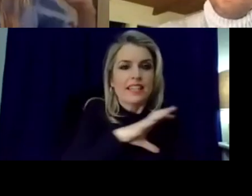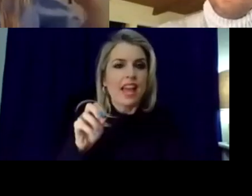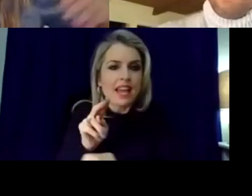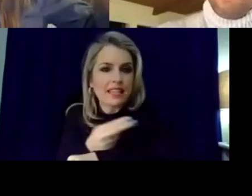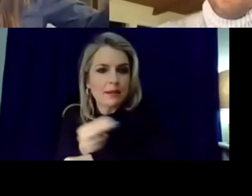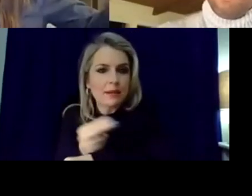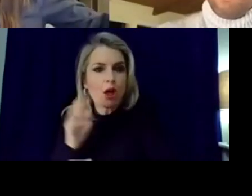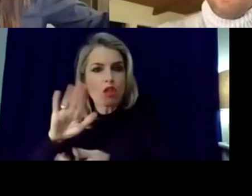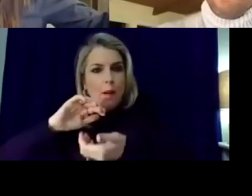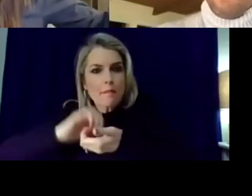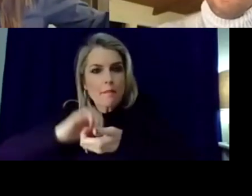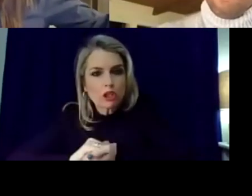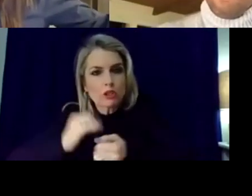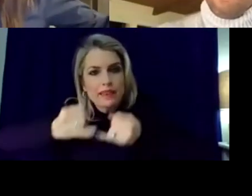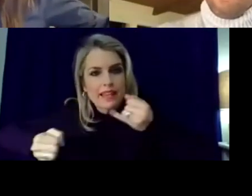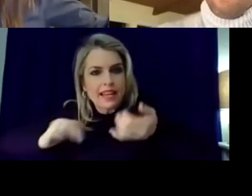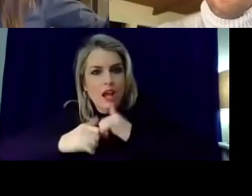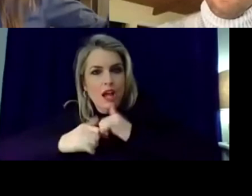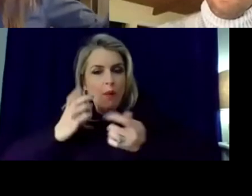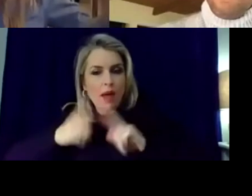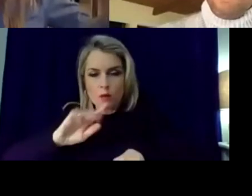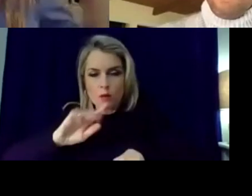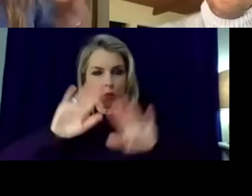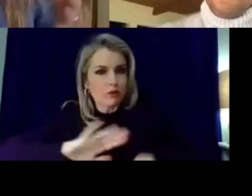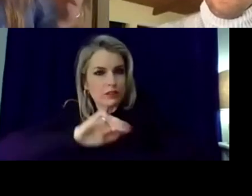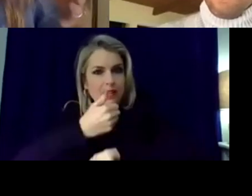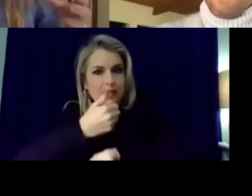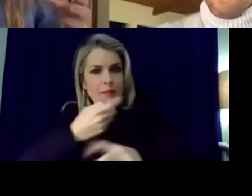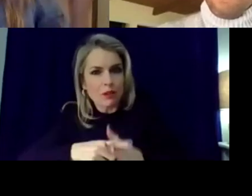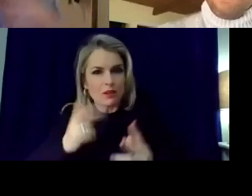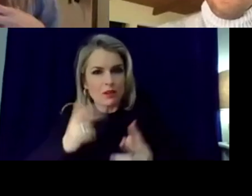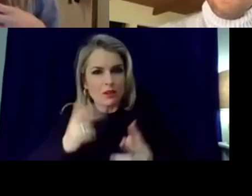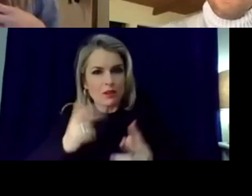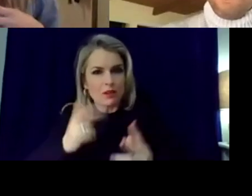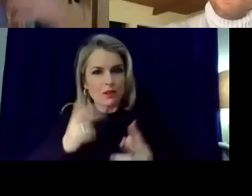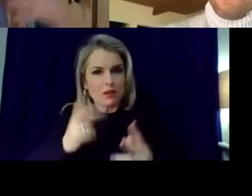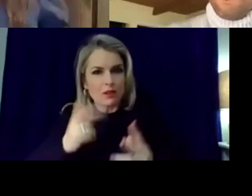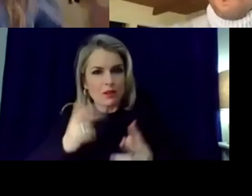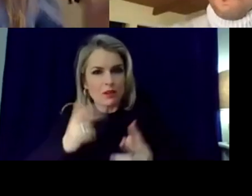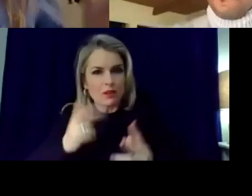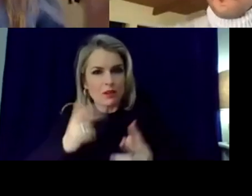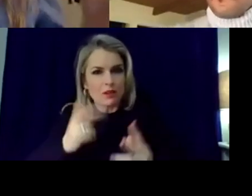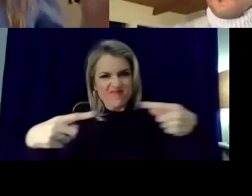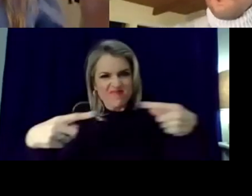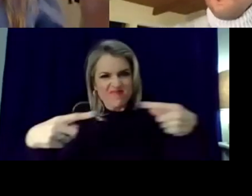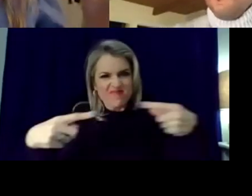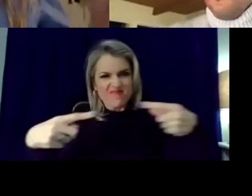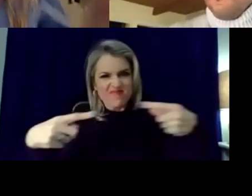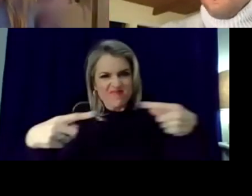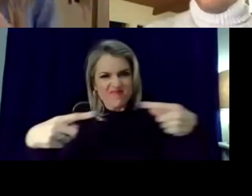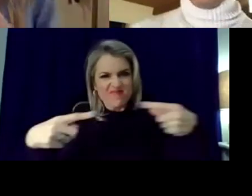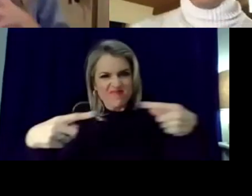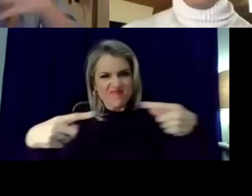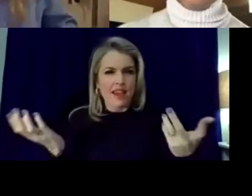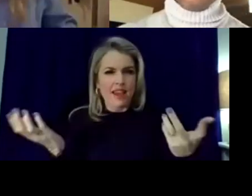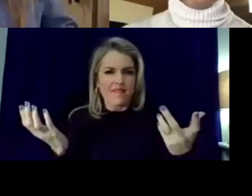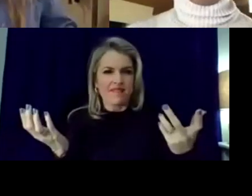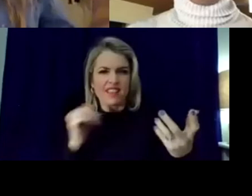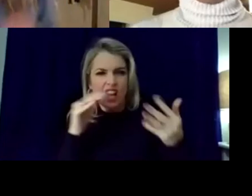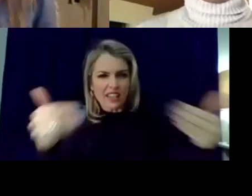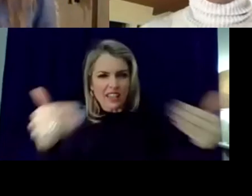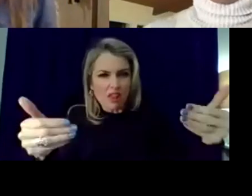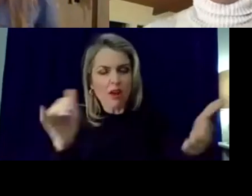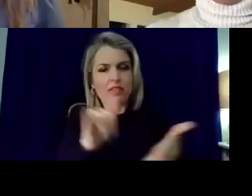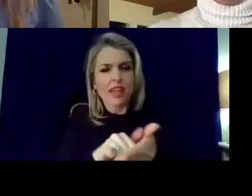setting that up, Marshall, right at the end, where you see their differences, you see why they're similar, you see why they're the odd couple, and that's